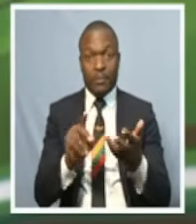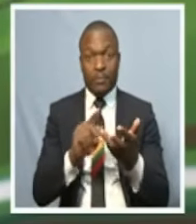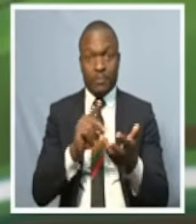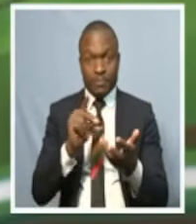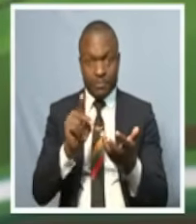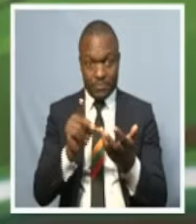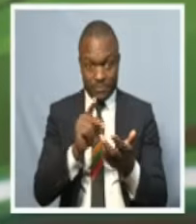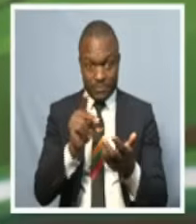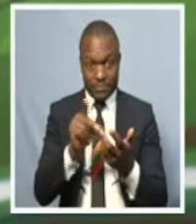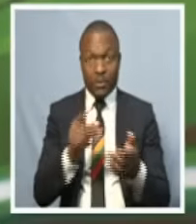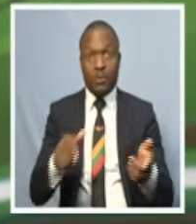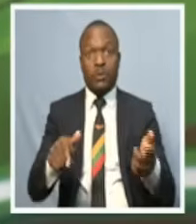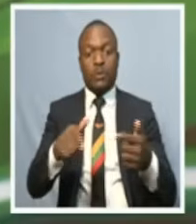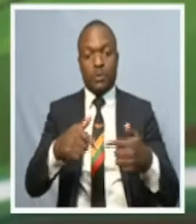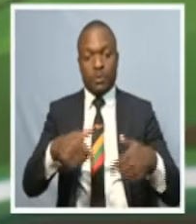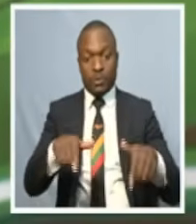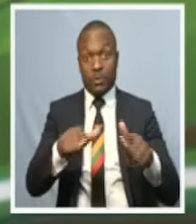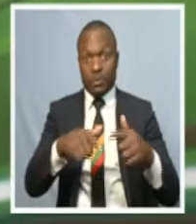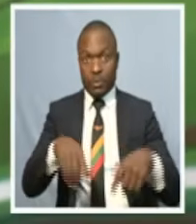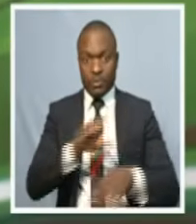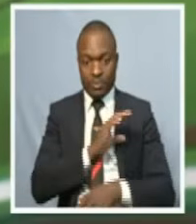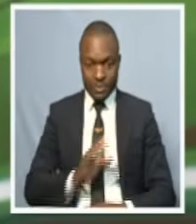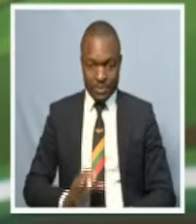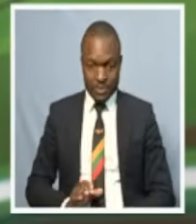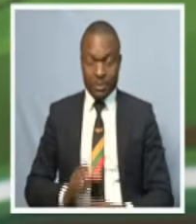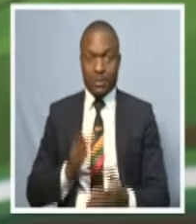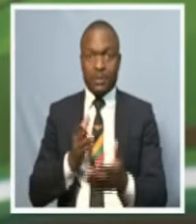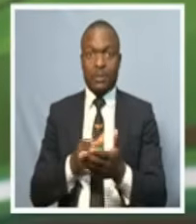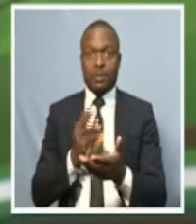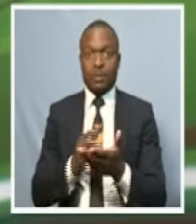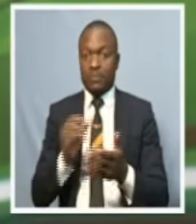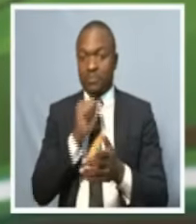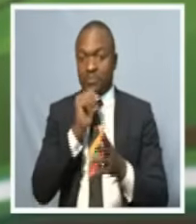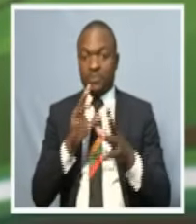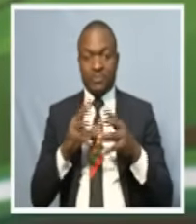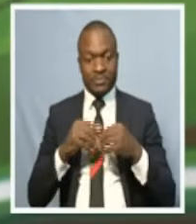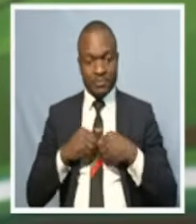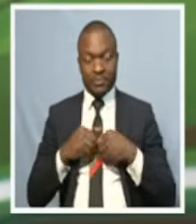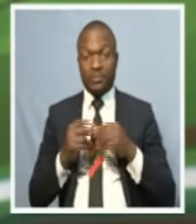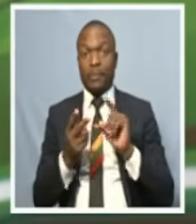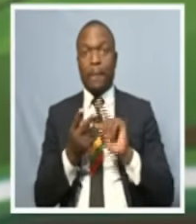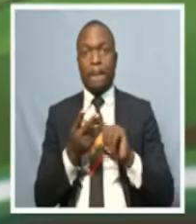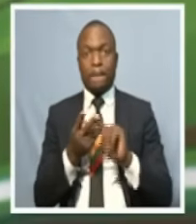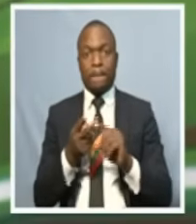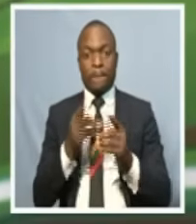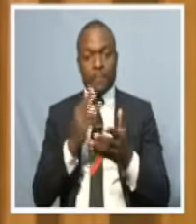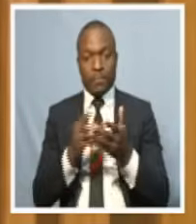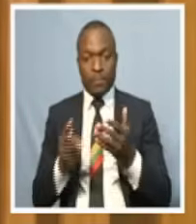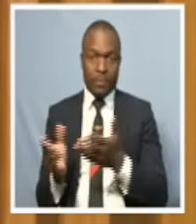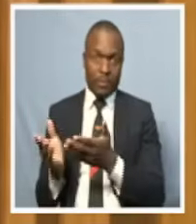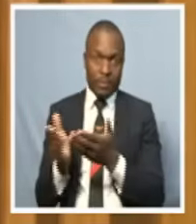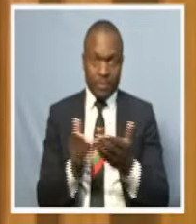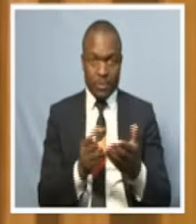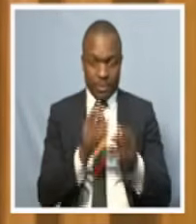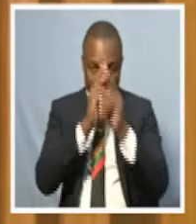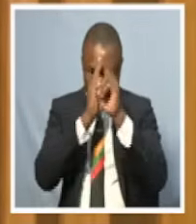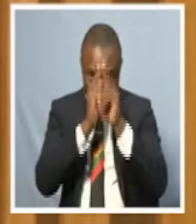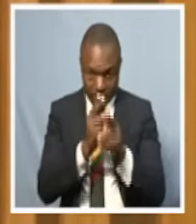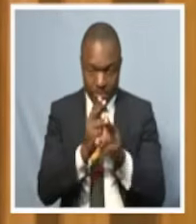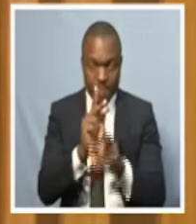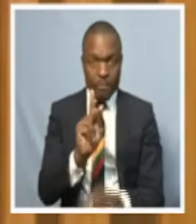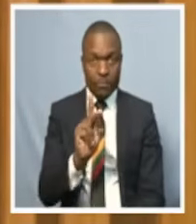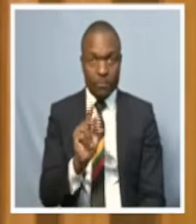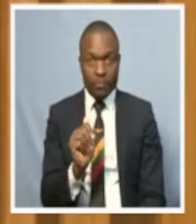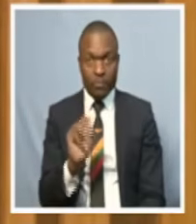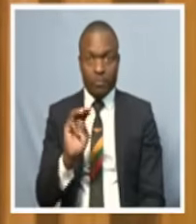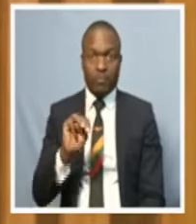companies in the supply of goods and services. And this matter was inadmissible. The second matter came from Shiwangandu Member of